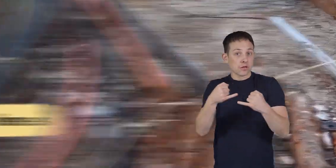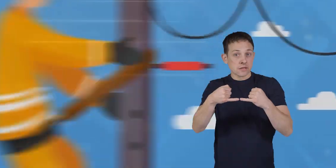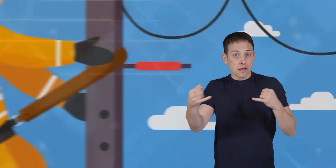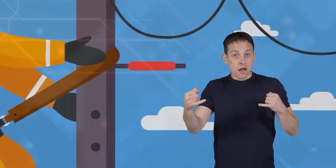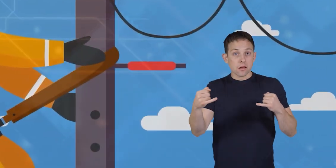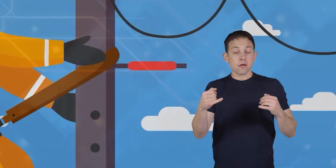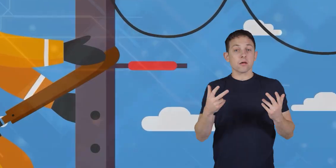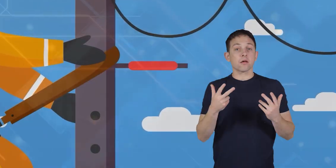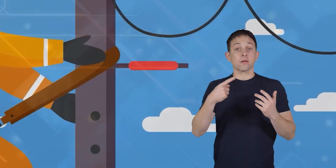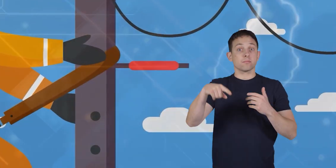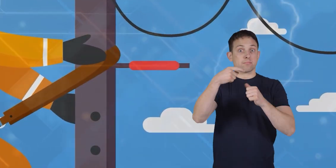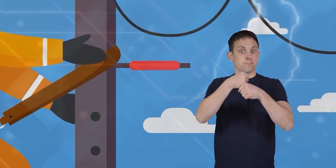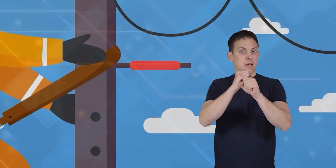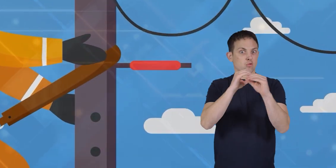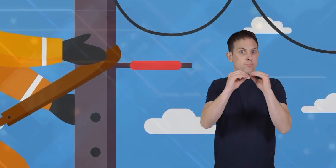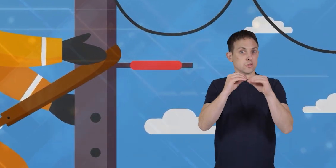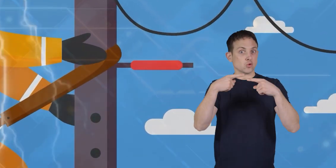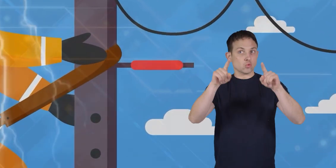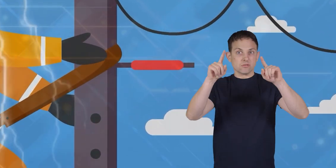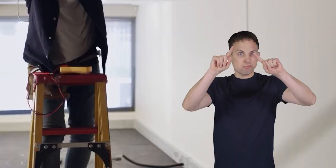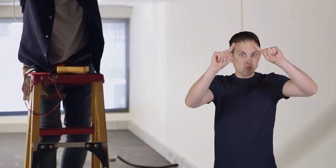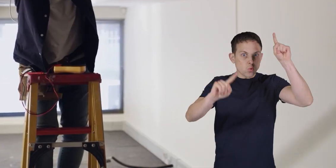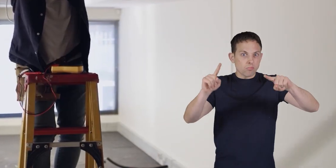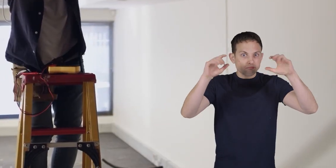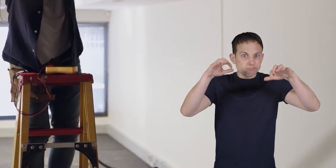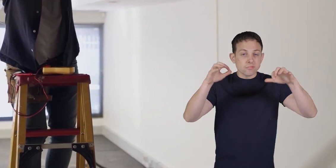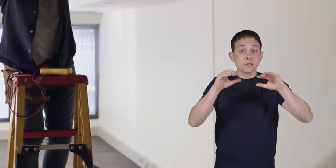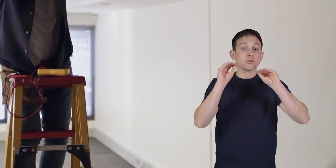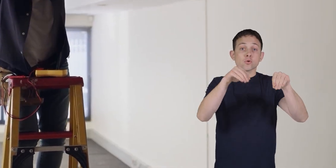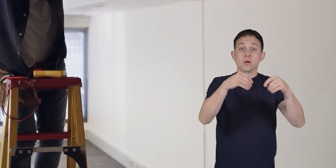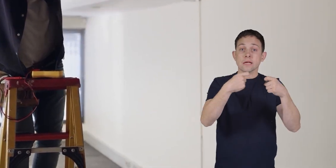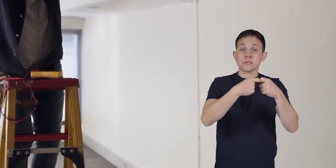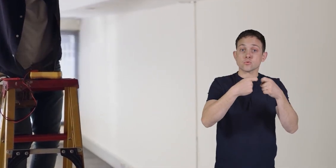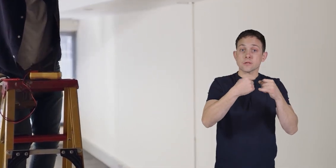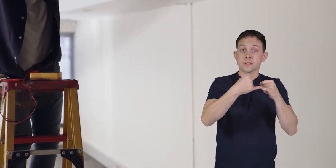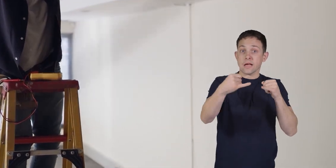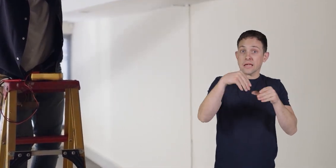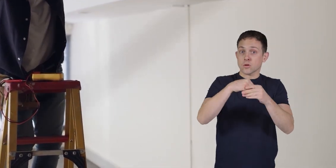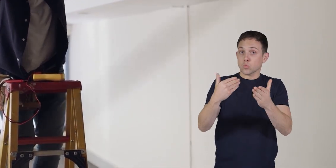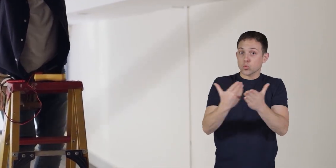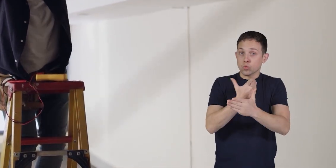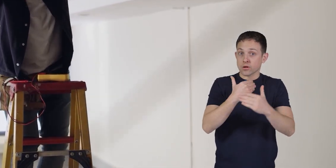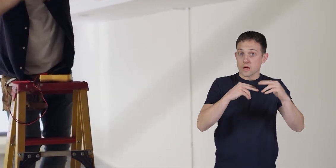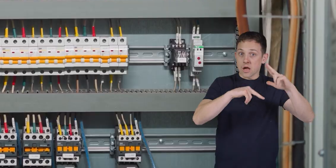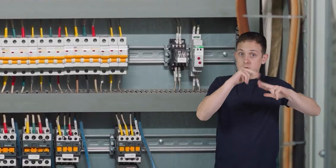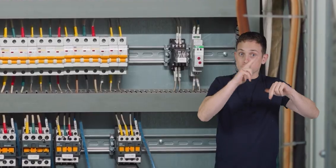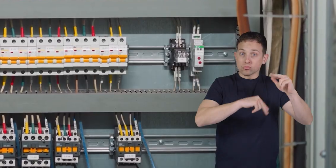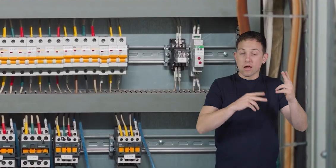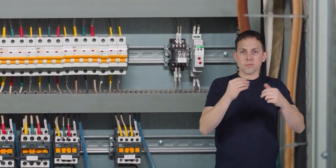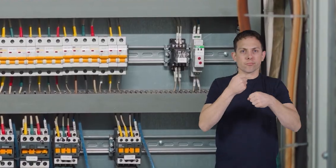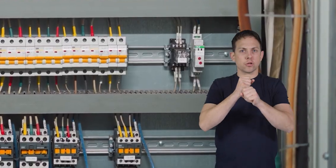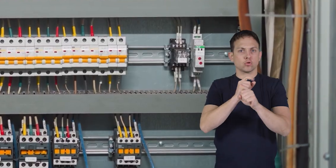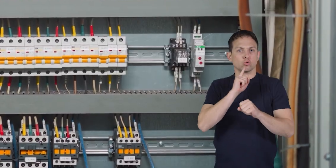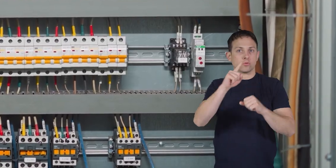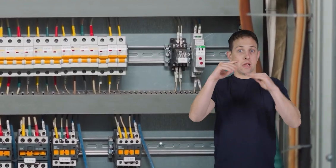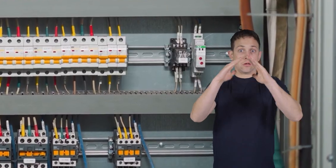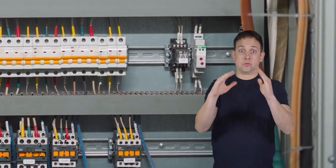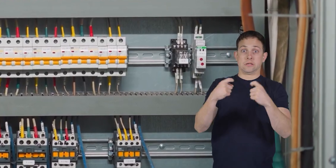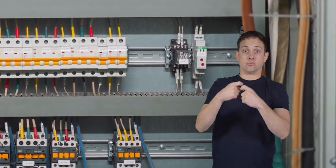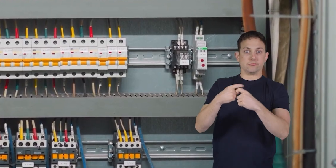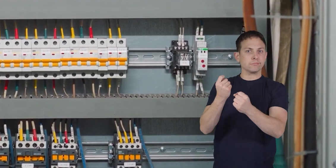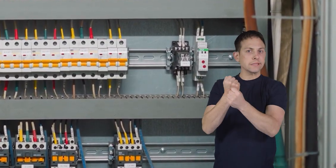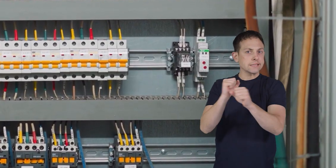lines. They make repairs during storms, install electrical lines in new construction, and make sure that your